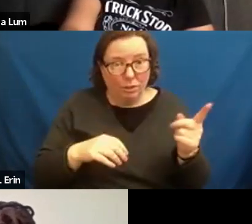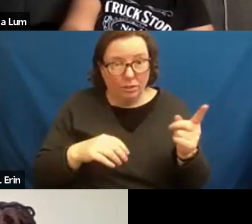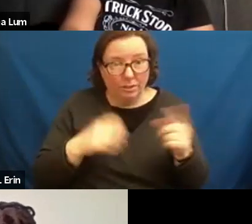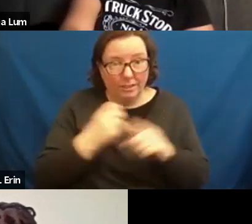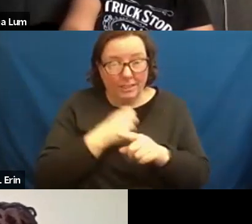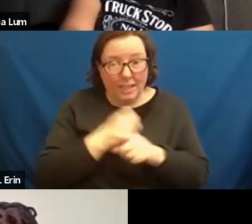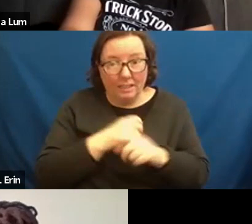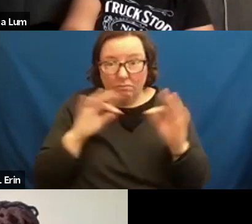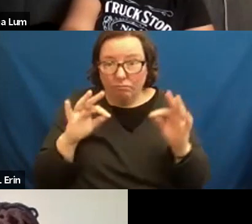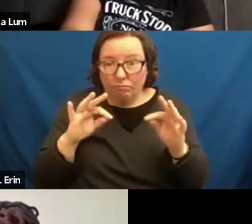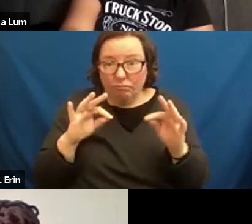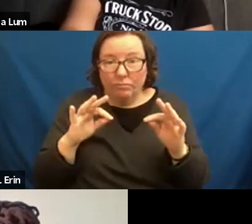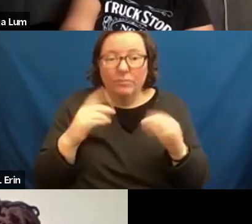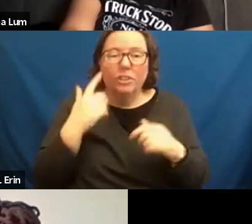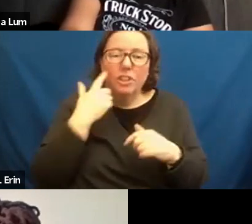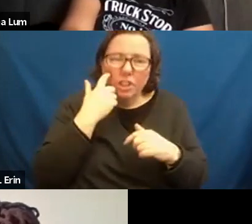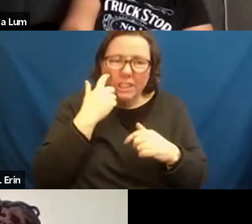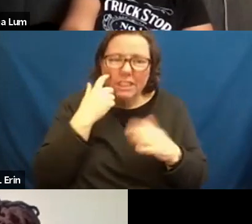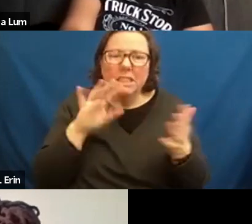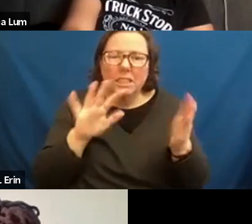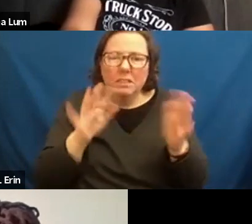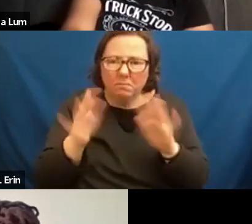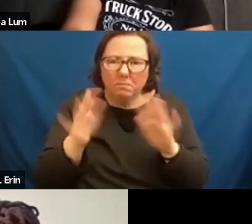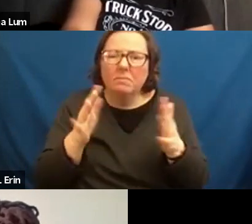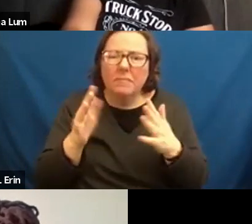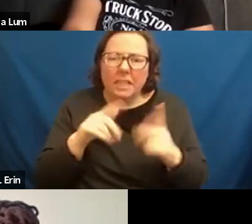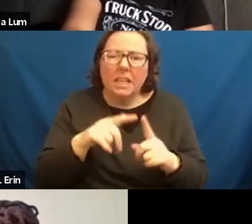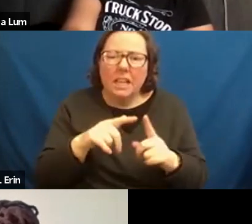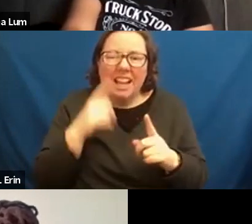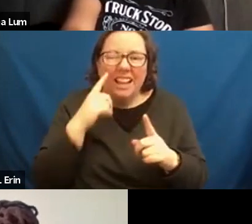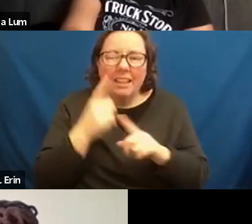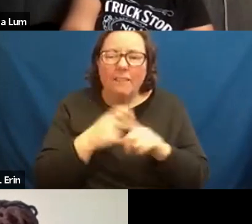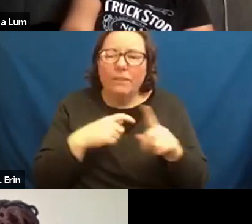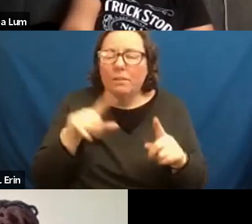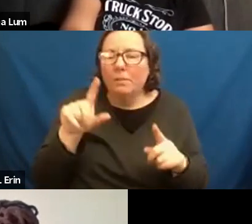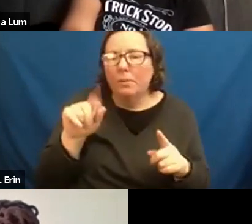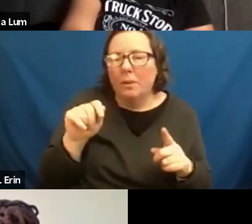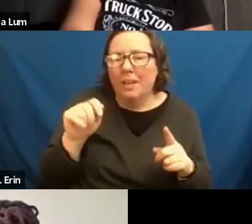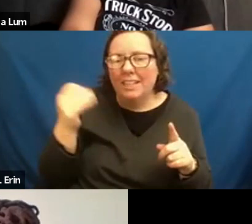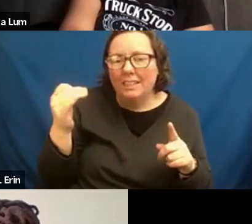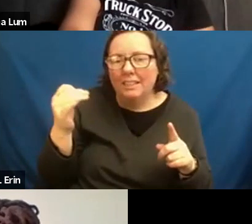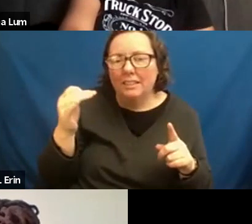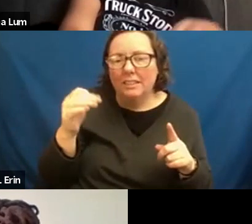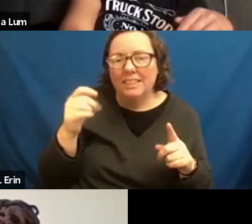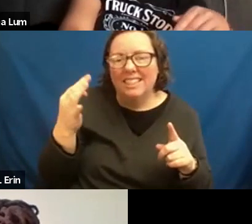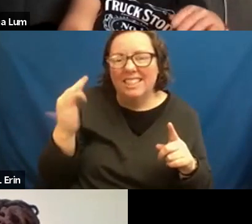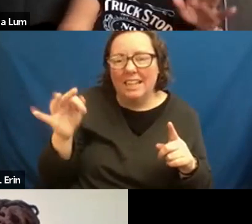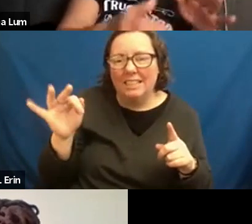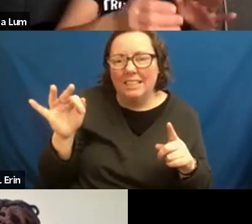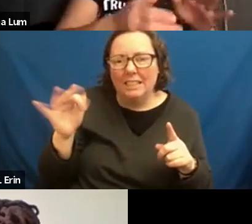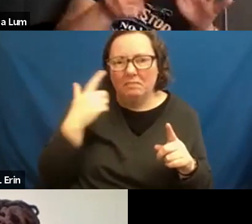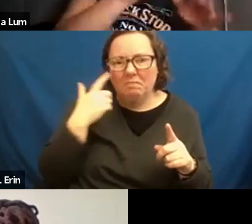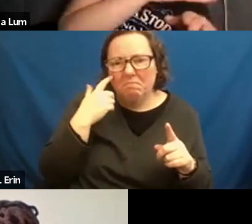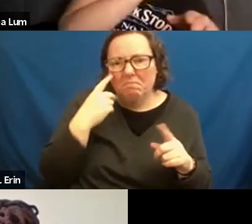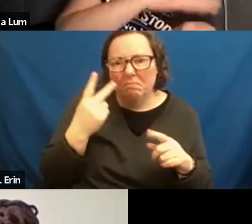So it's fairly recent. I think they're from 2019. And